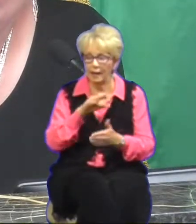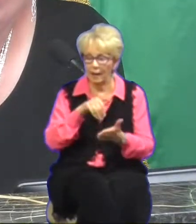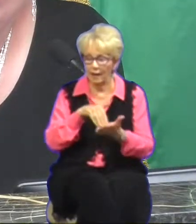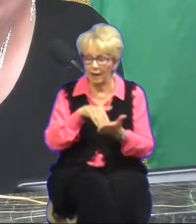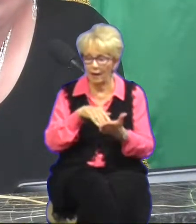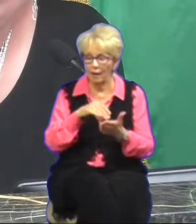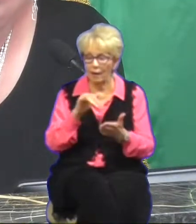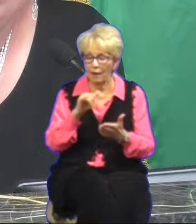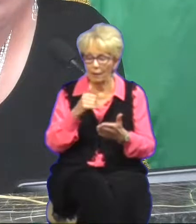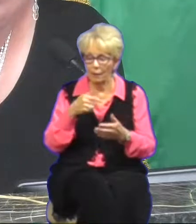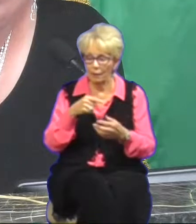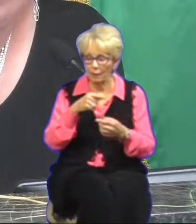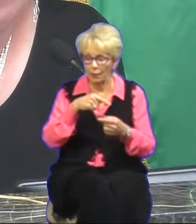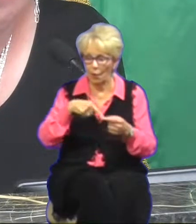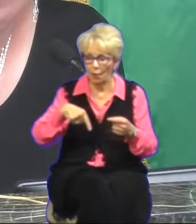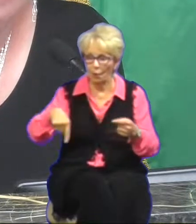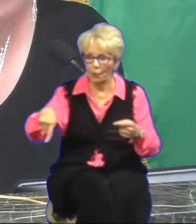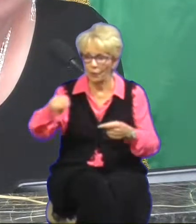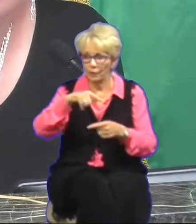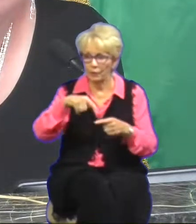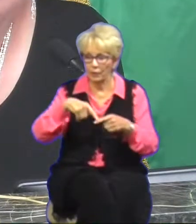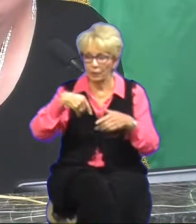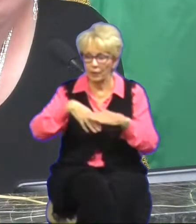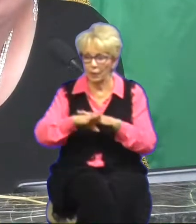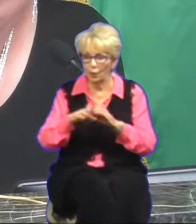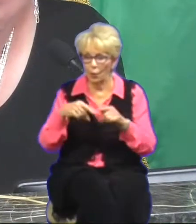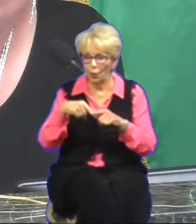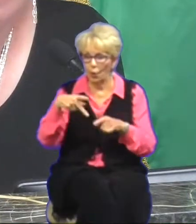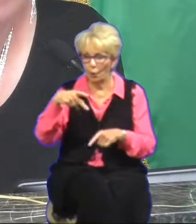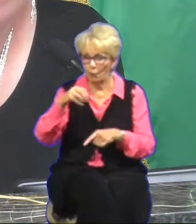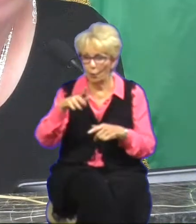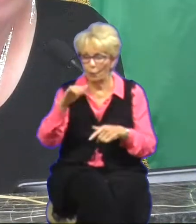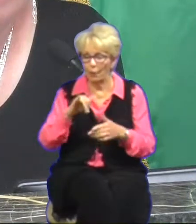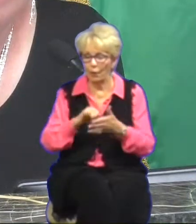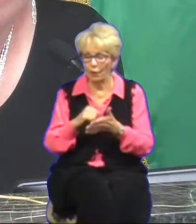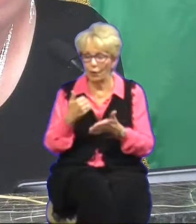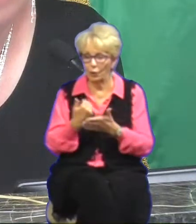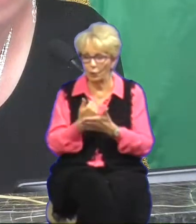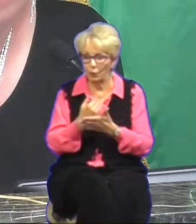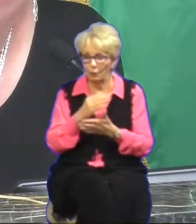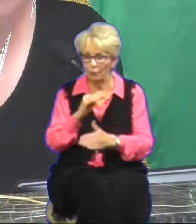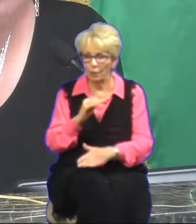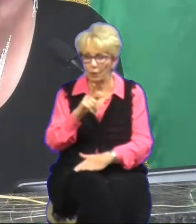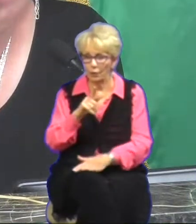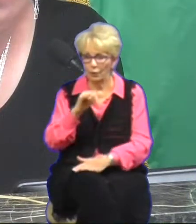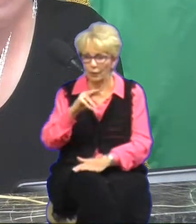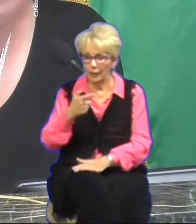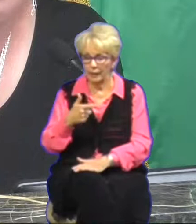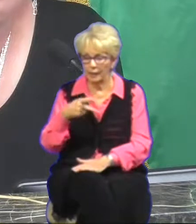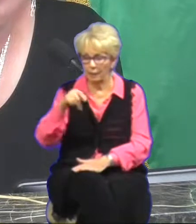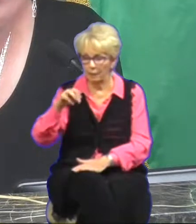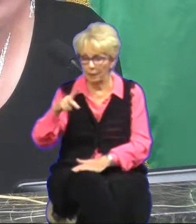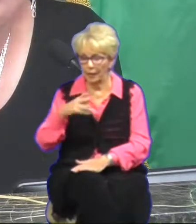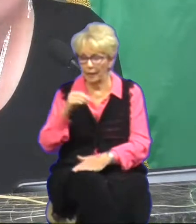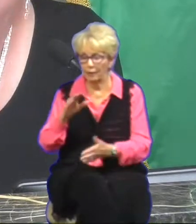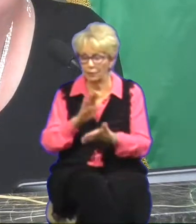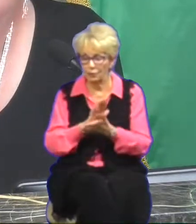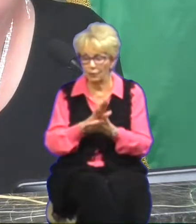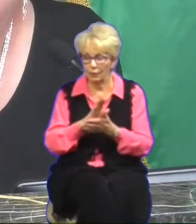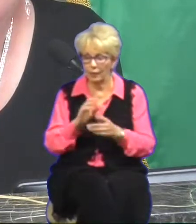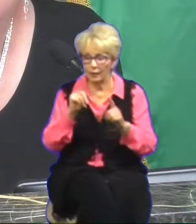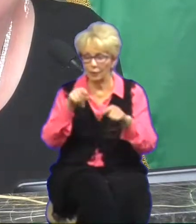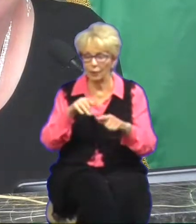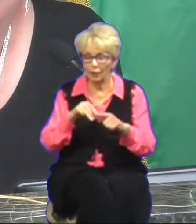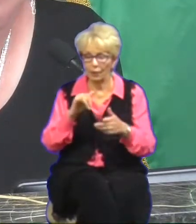around by the indoor pool, by the new Martin Luther King Jr. Park and the school, and take us up